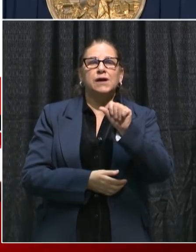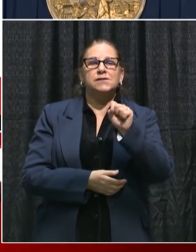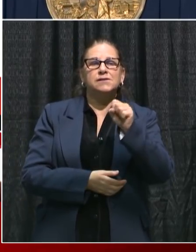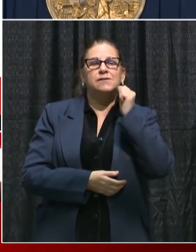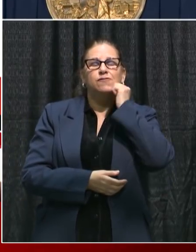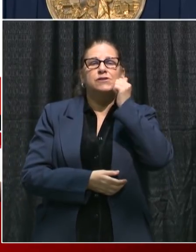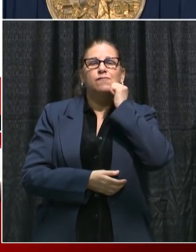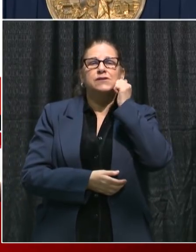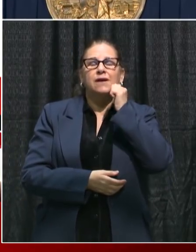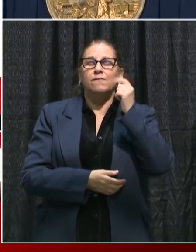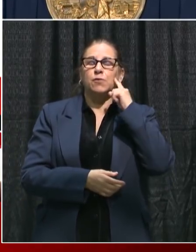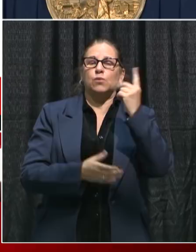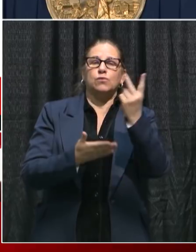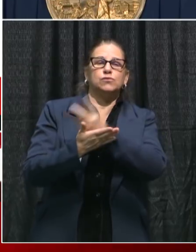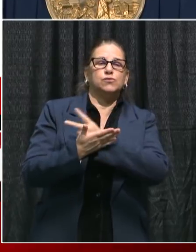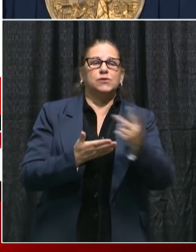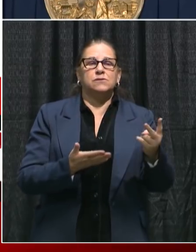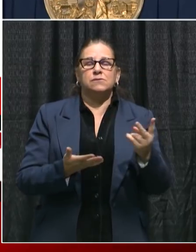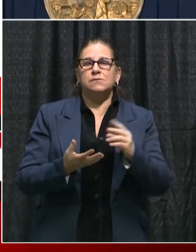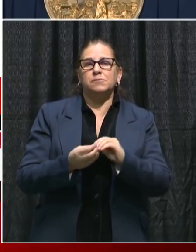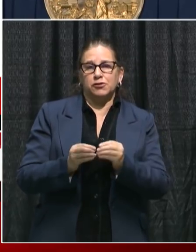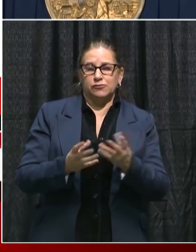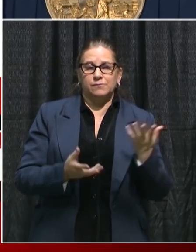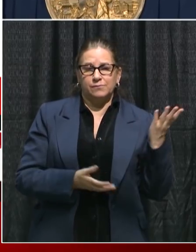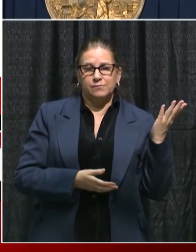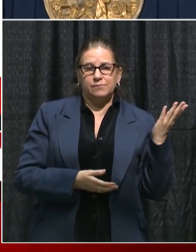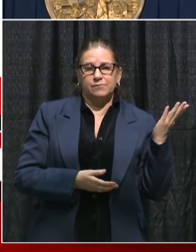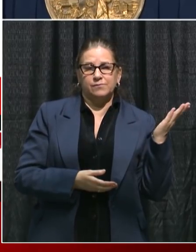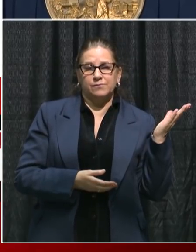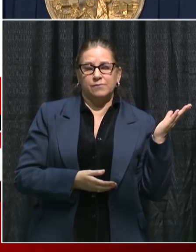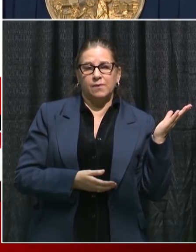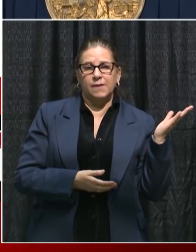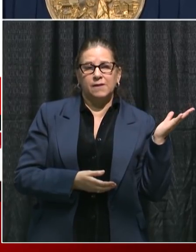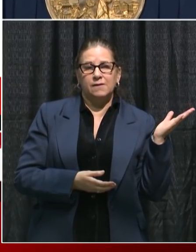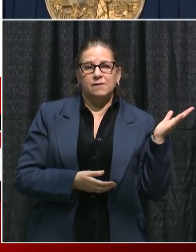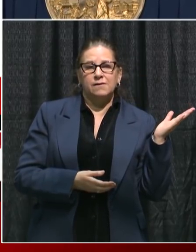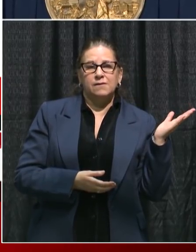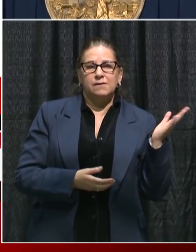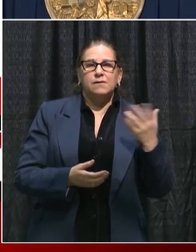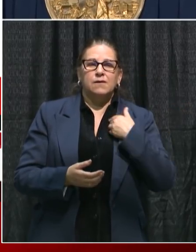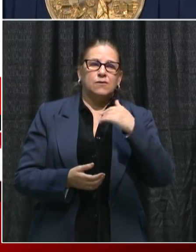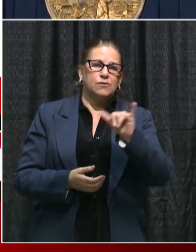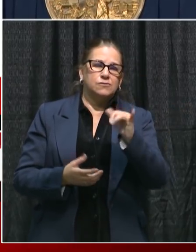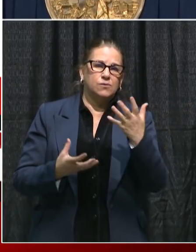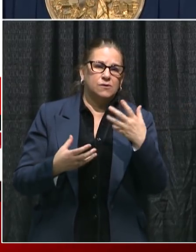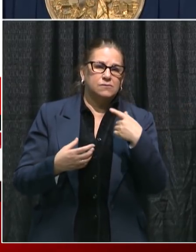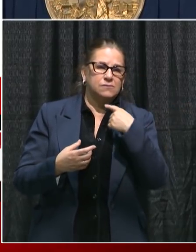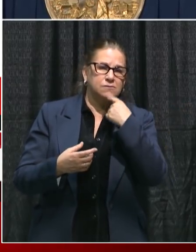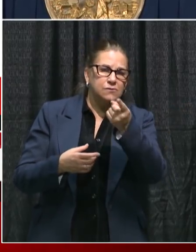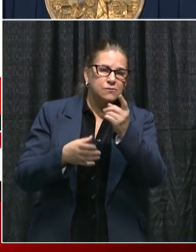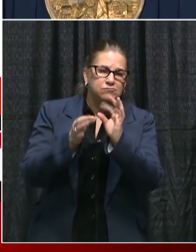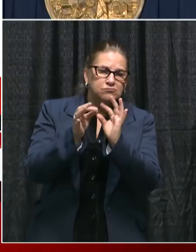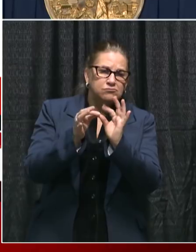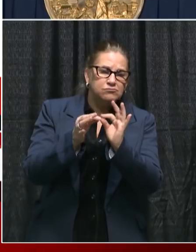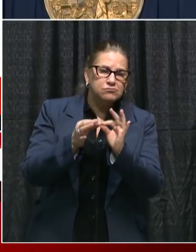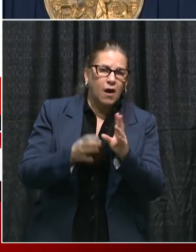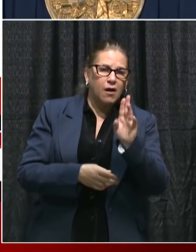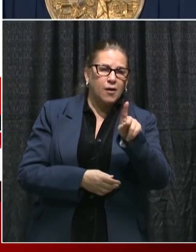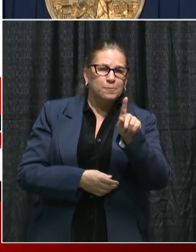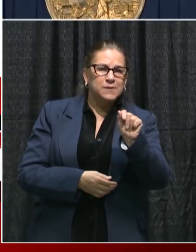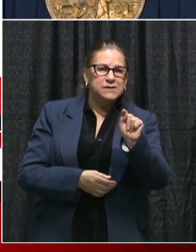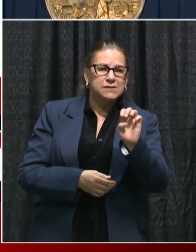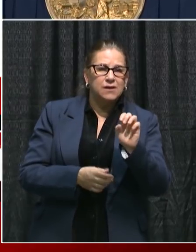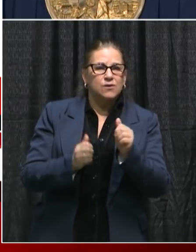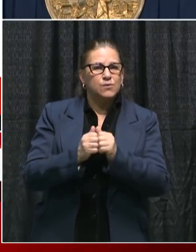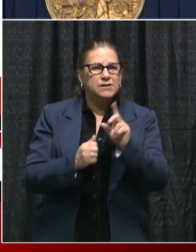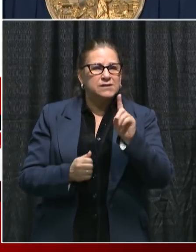I have also want to provide a brief update on where the district is with antibody